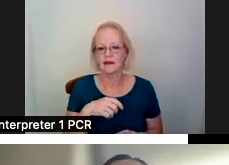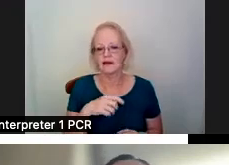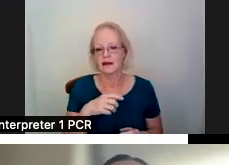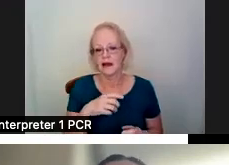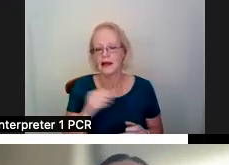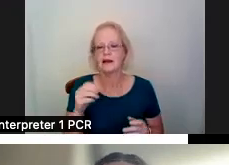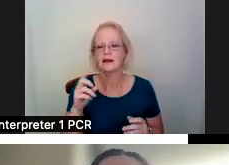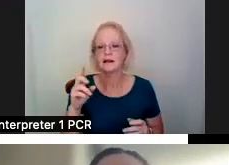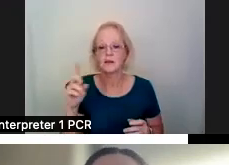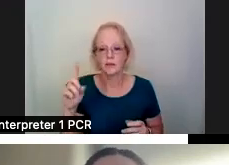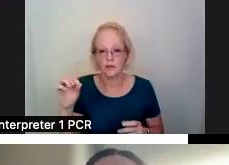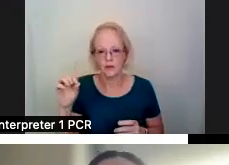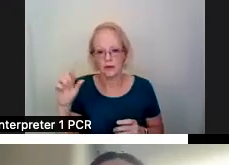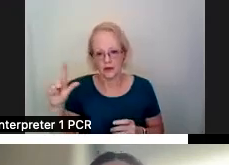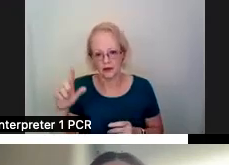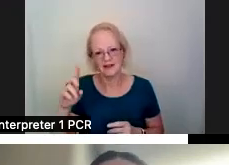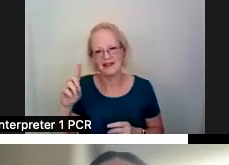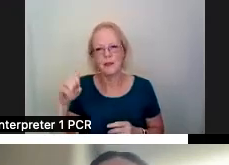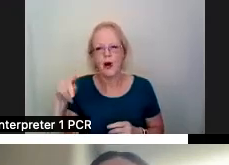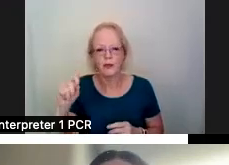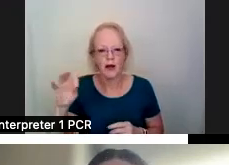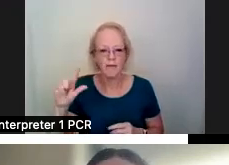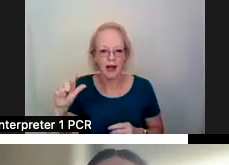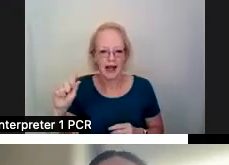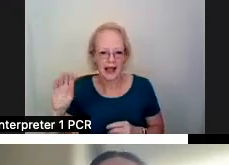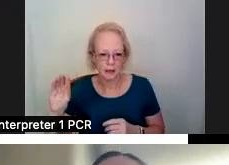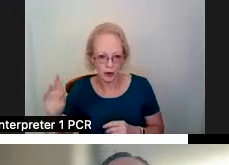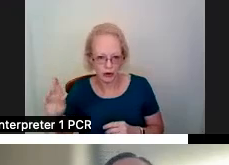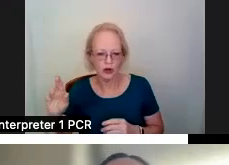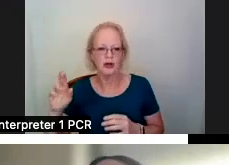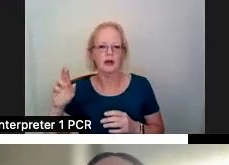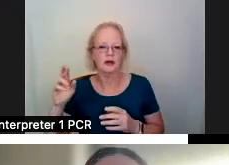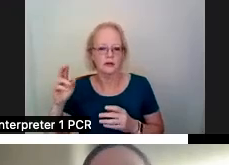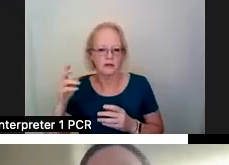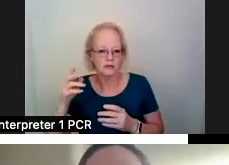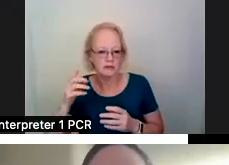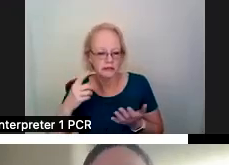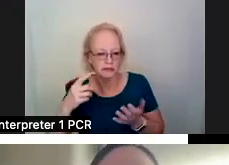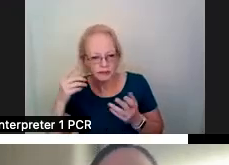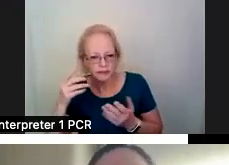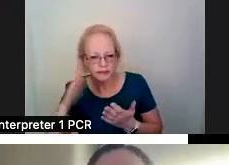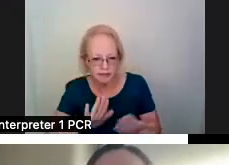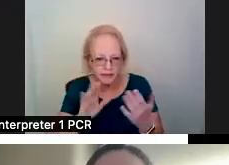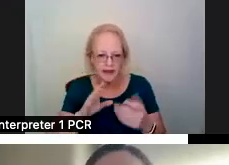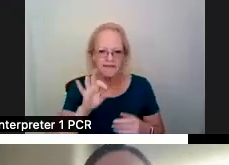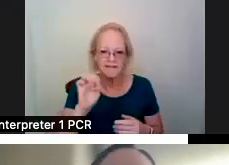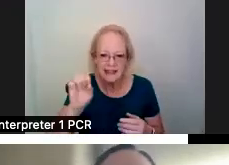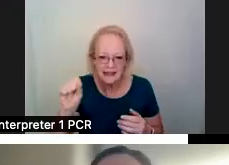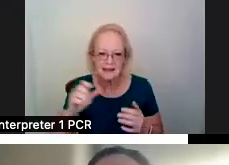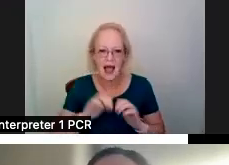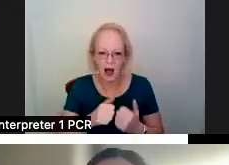communicated a lot about its concerns around fees and how it will intend to crack down